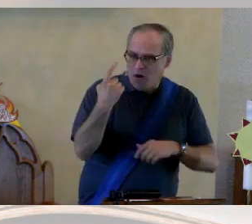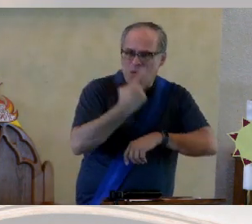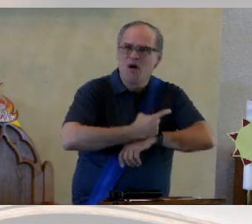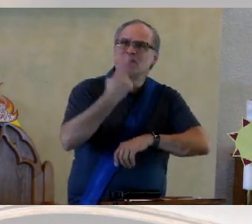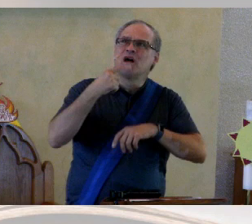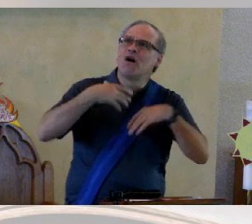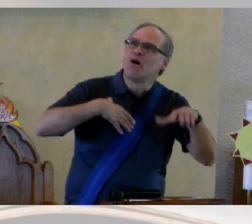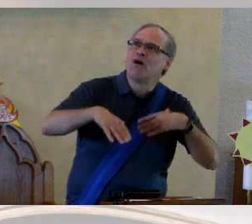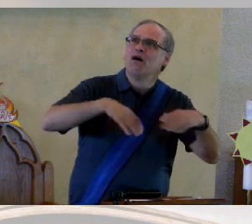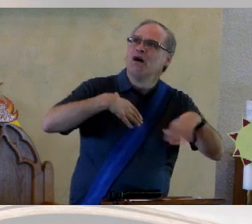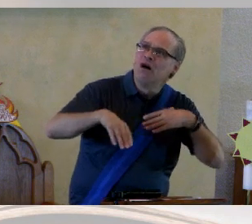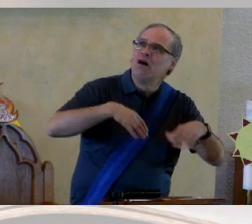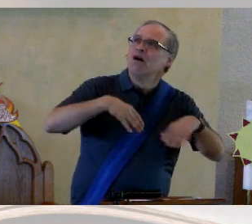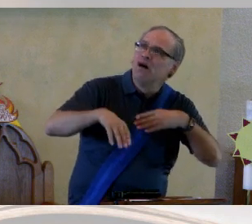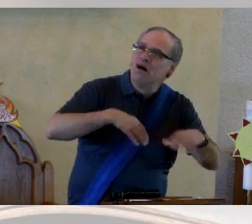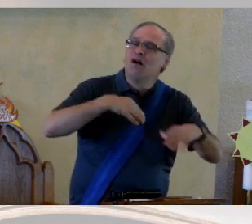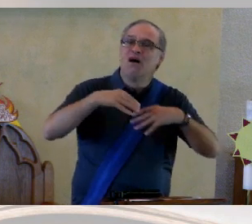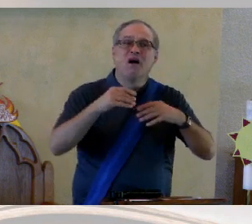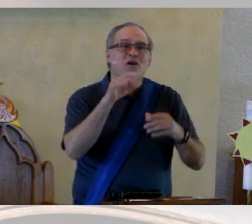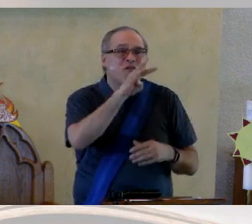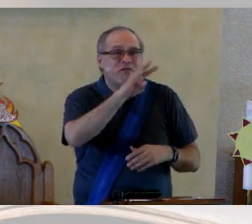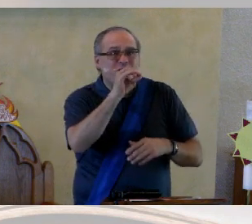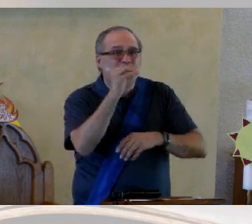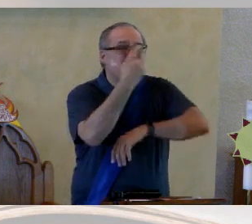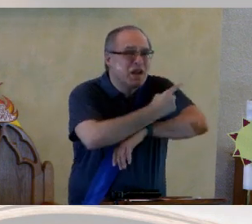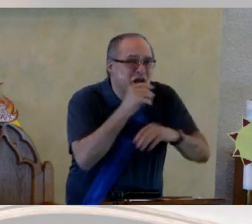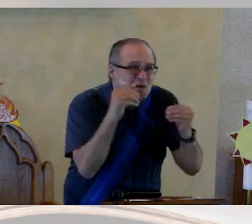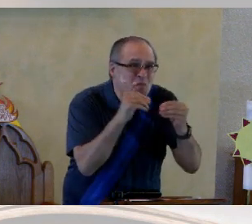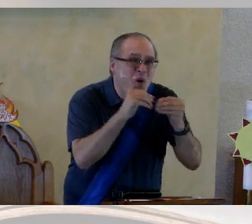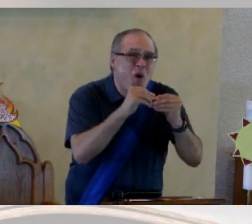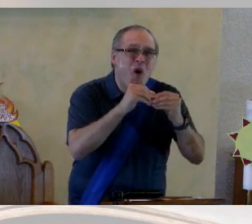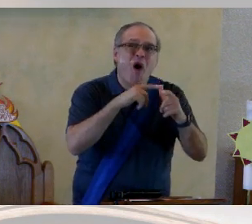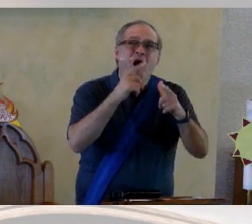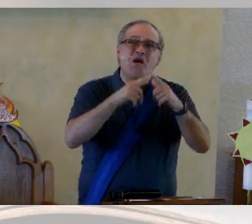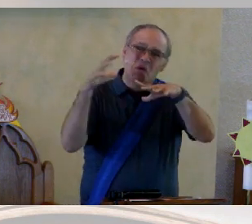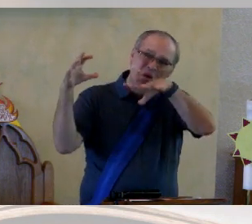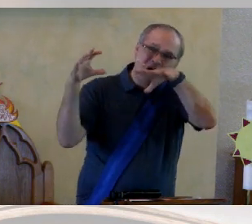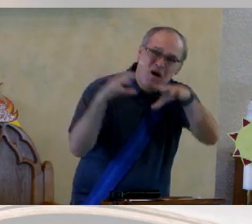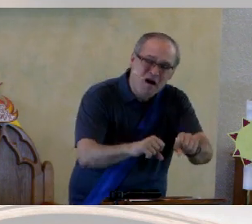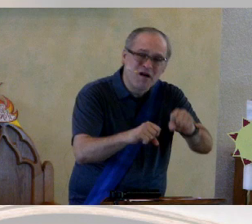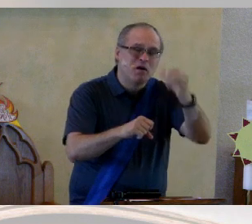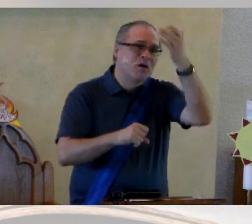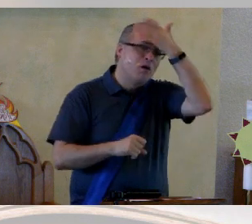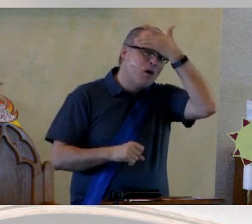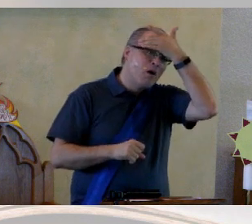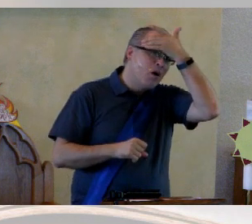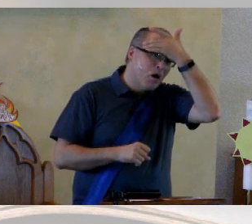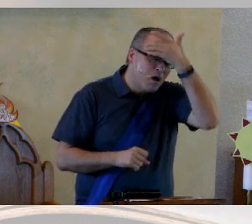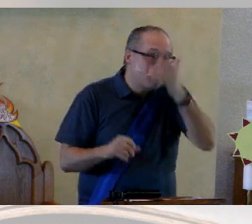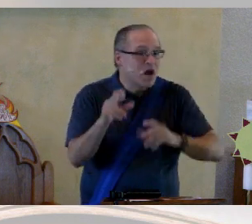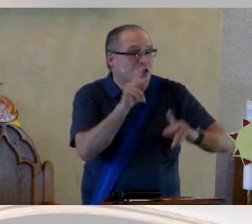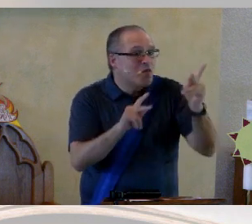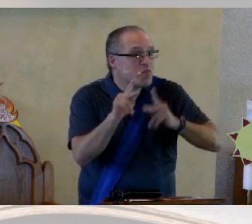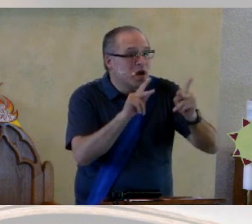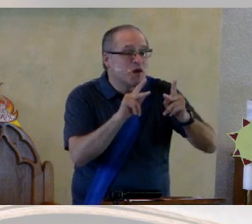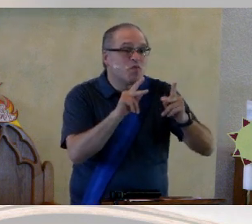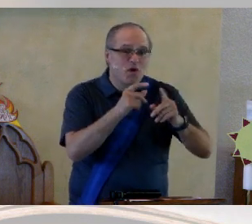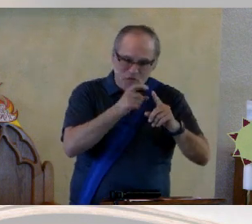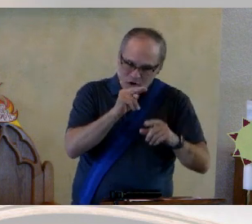out, 40 days more, and Nineveh shall be overthrown." And the people of Nineveh believed